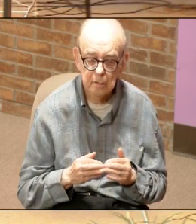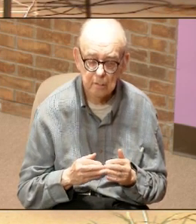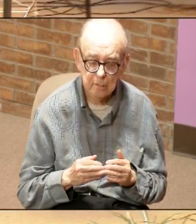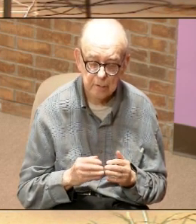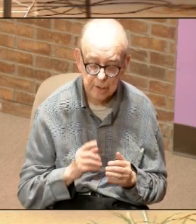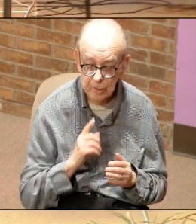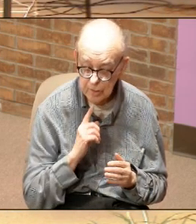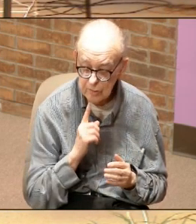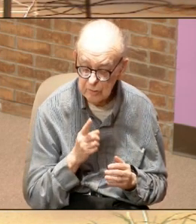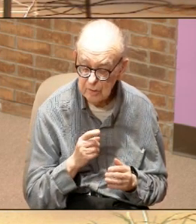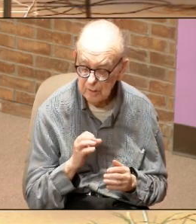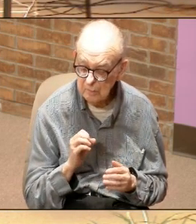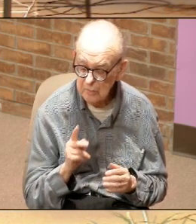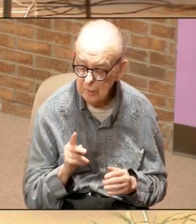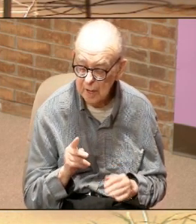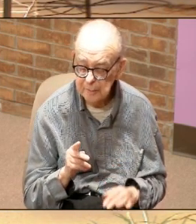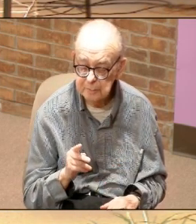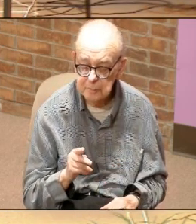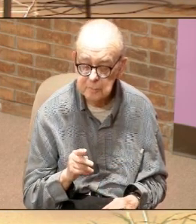really was okay.